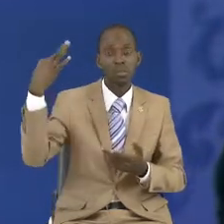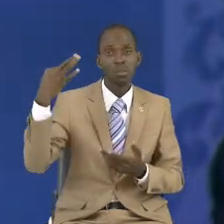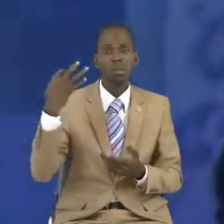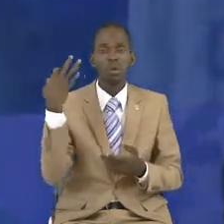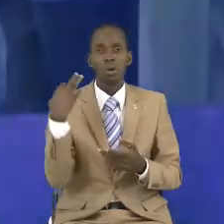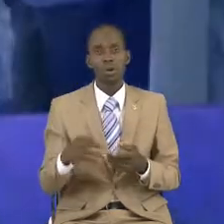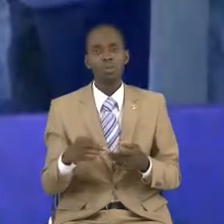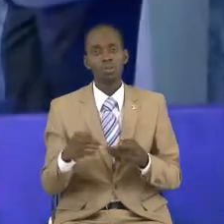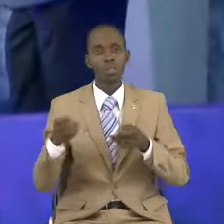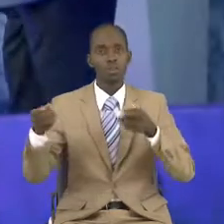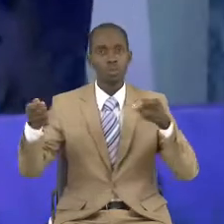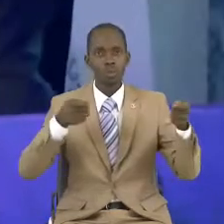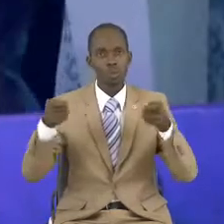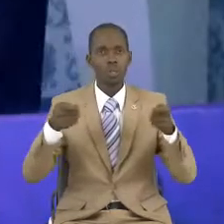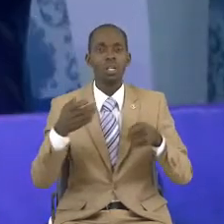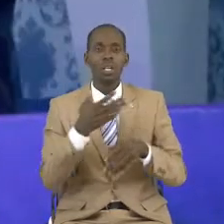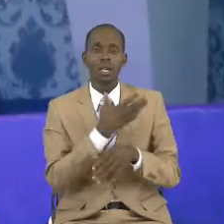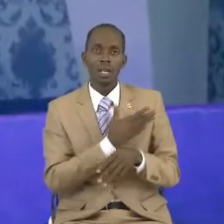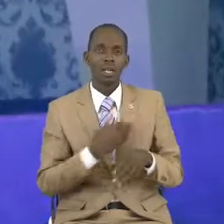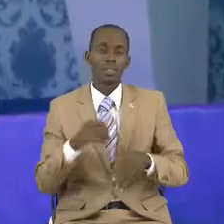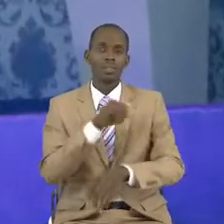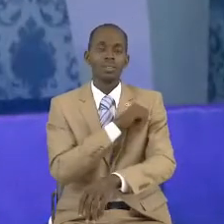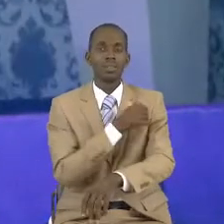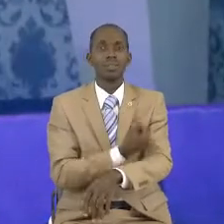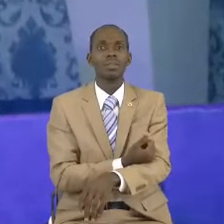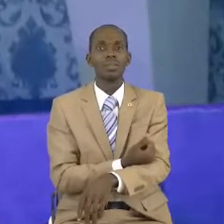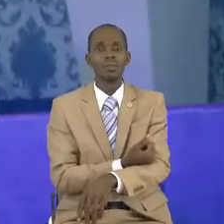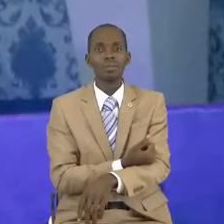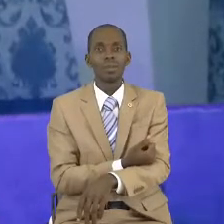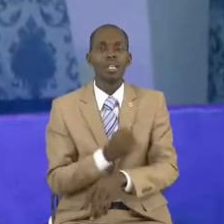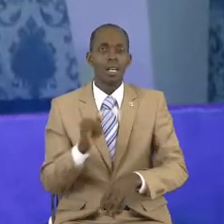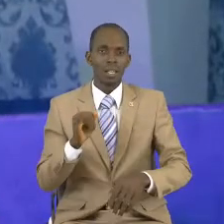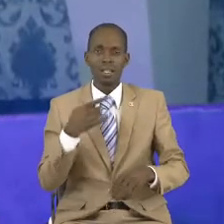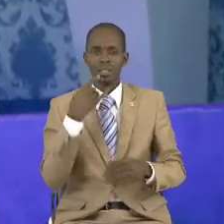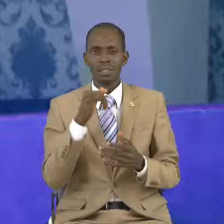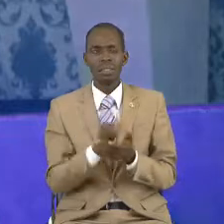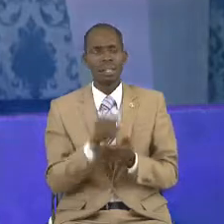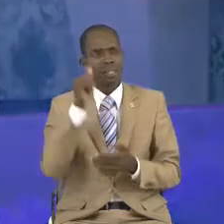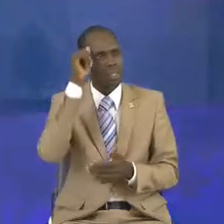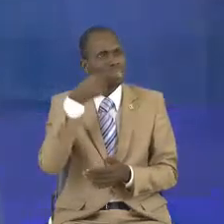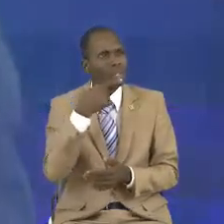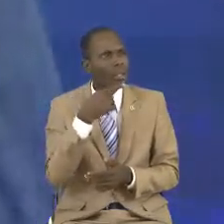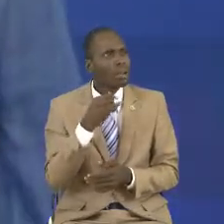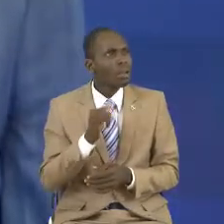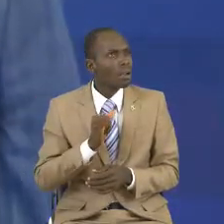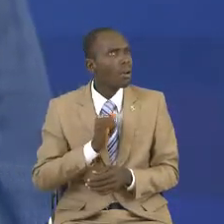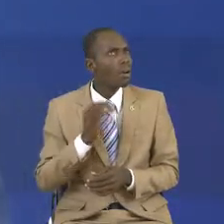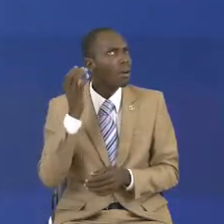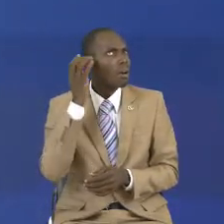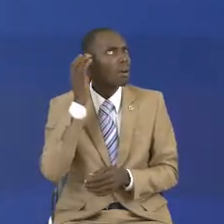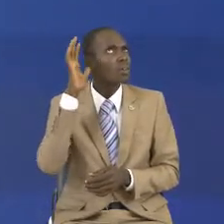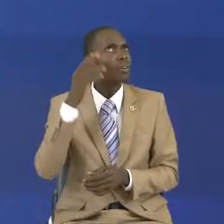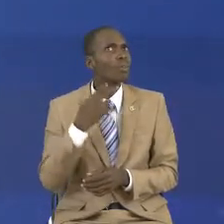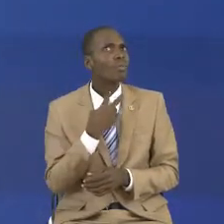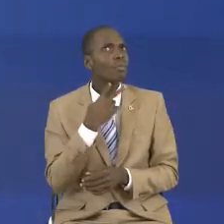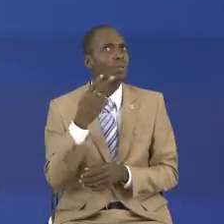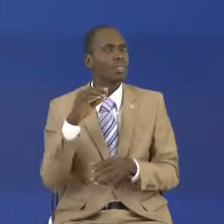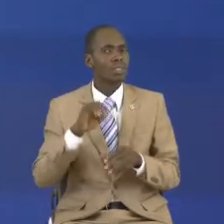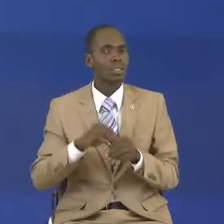said i had your voice in the garden but